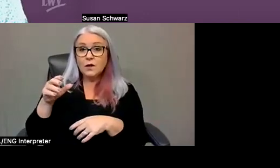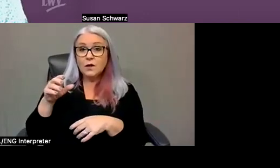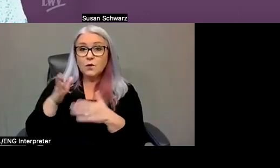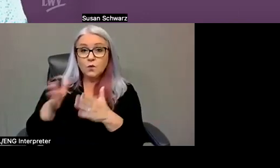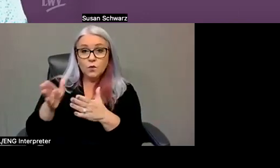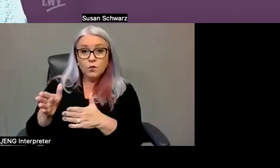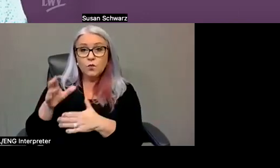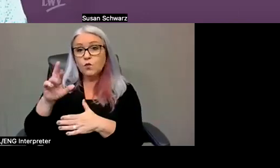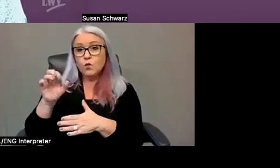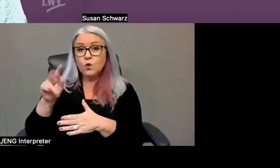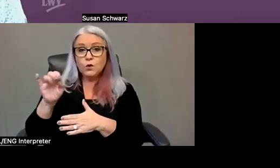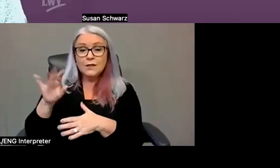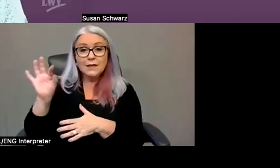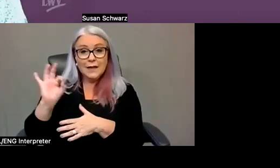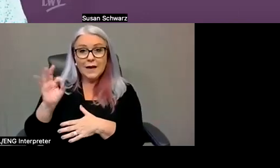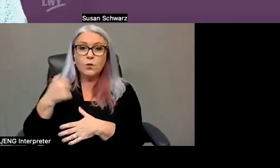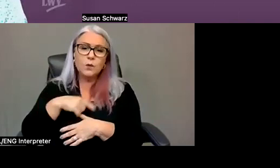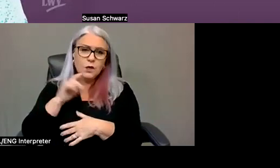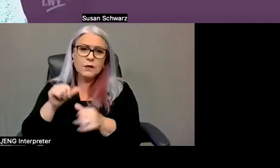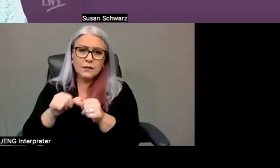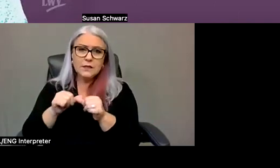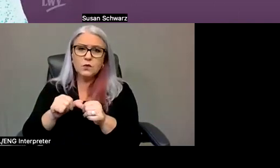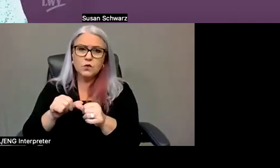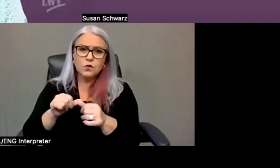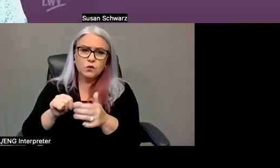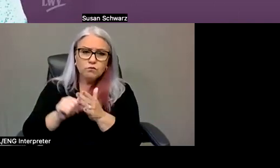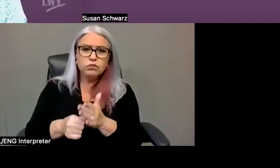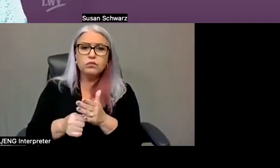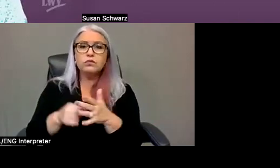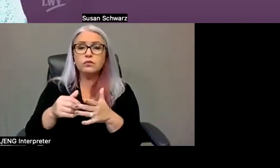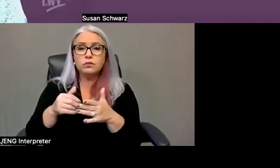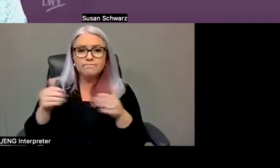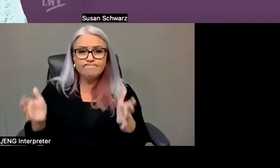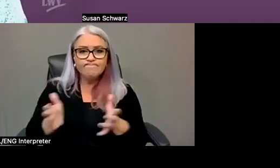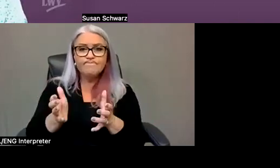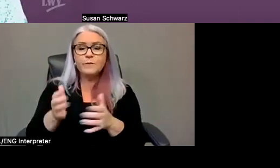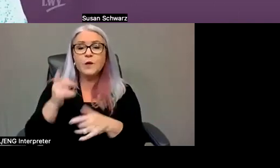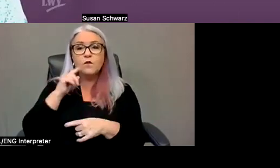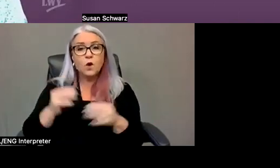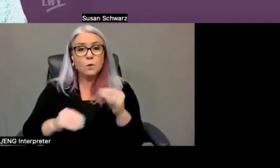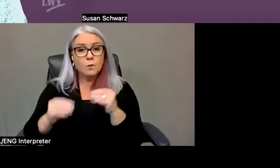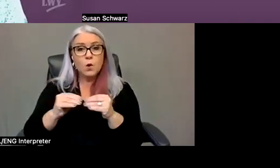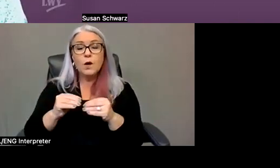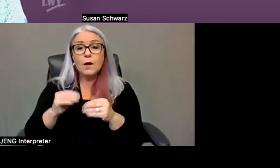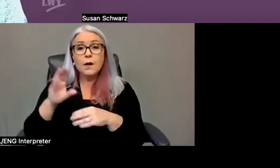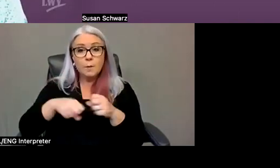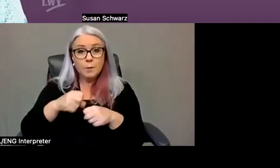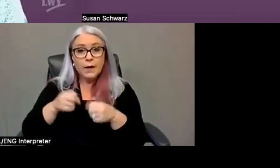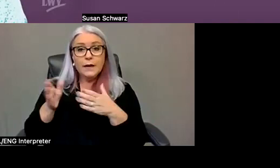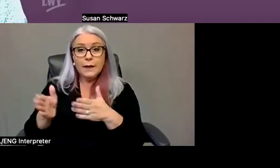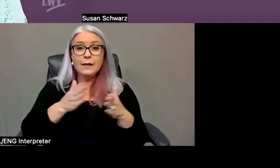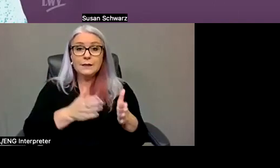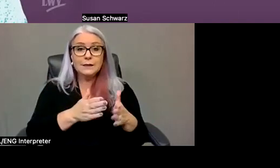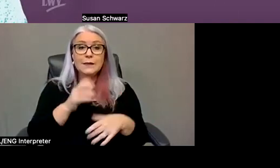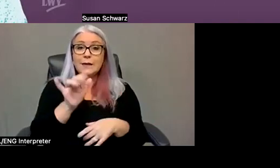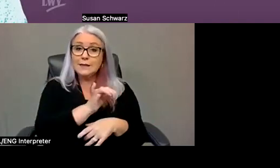to mandate or continue to push for bike lanes on that area. And as Ed said, it is a state